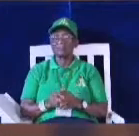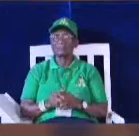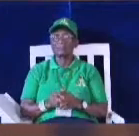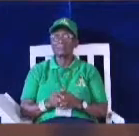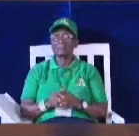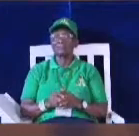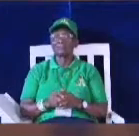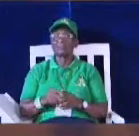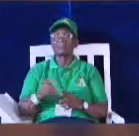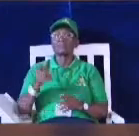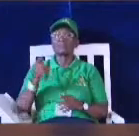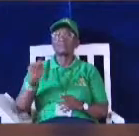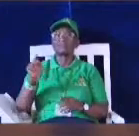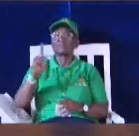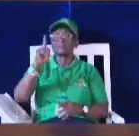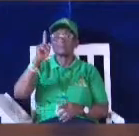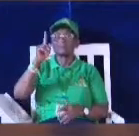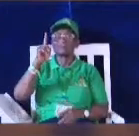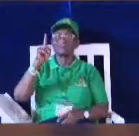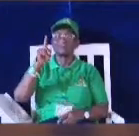The one